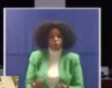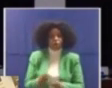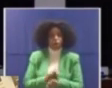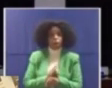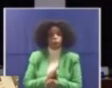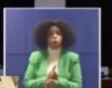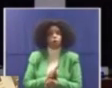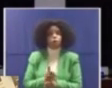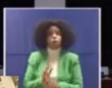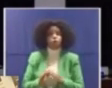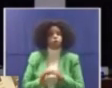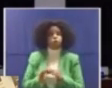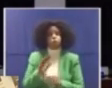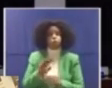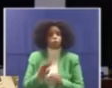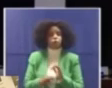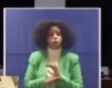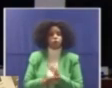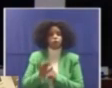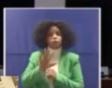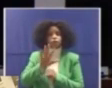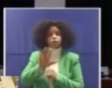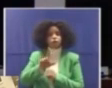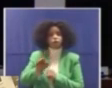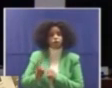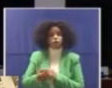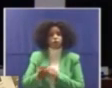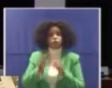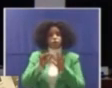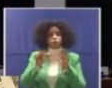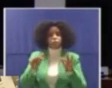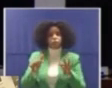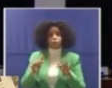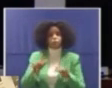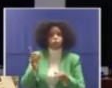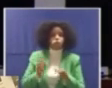more than 5,000 people have been crossing the border